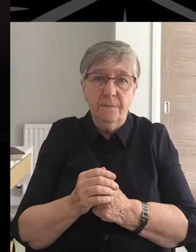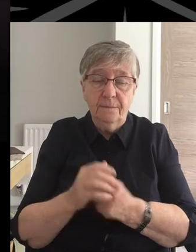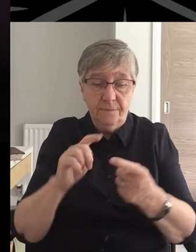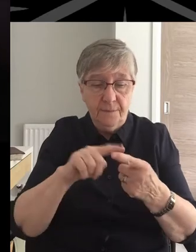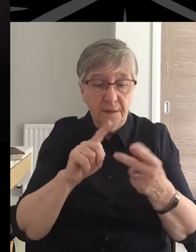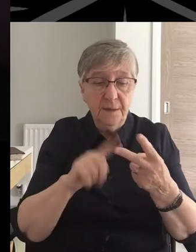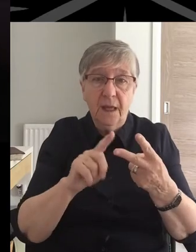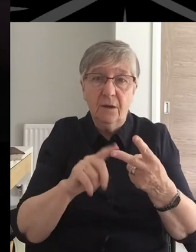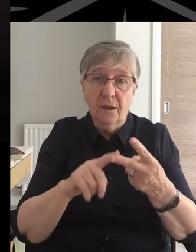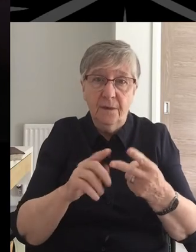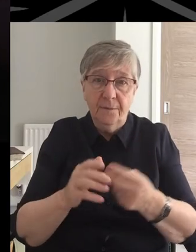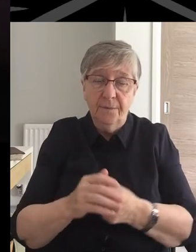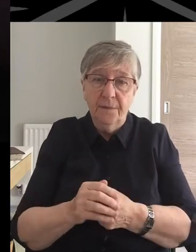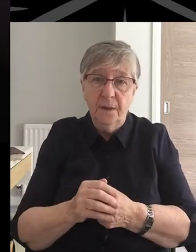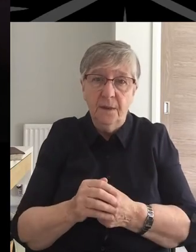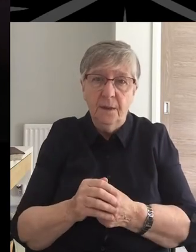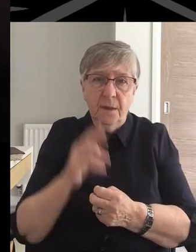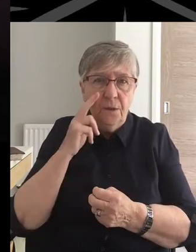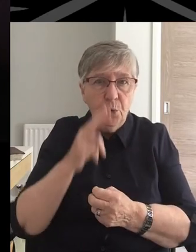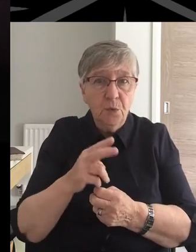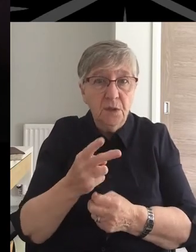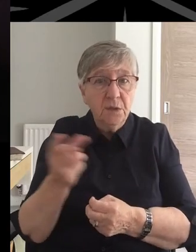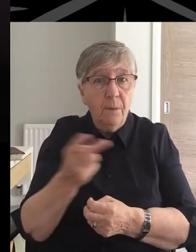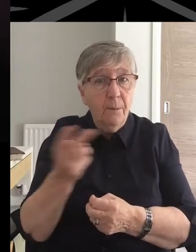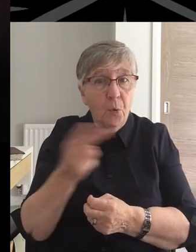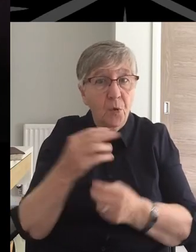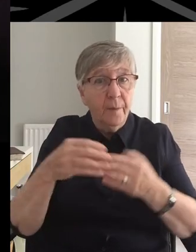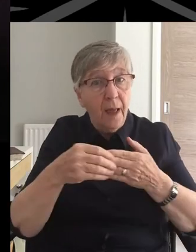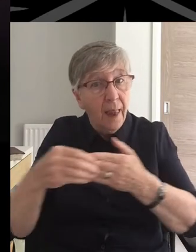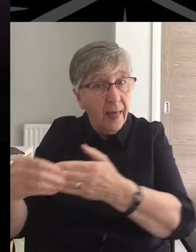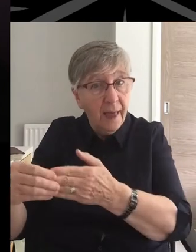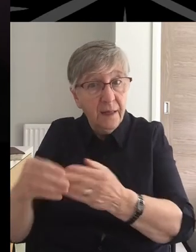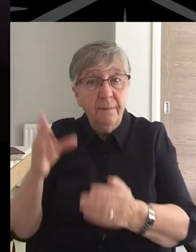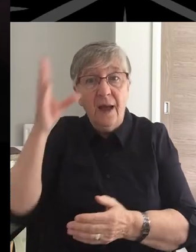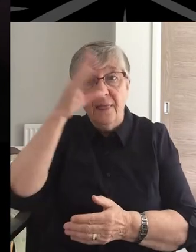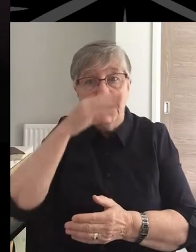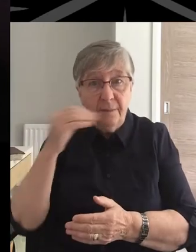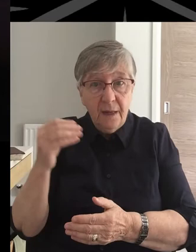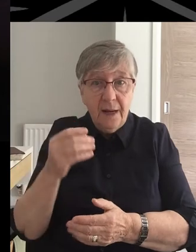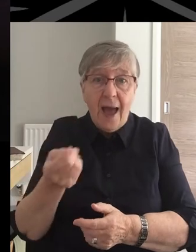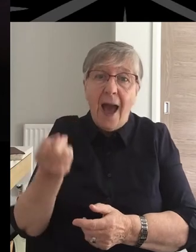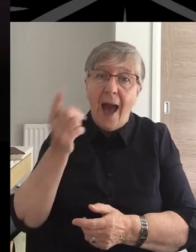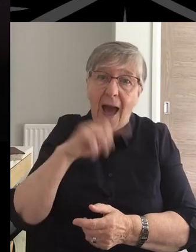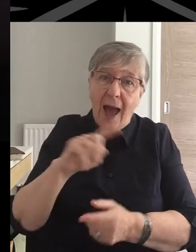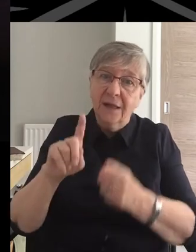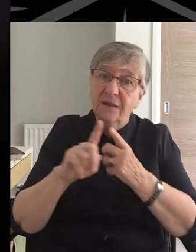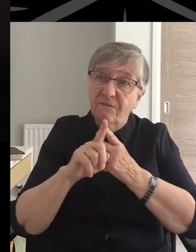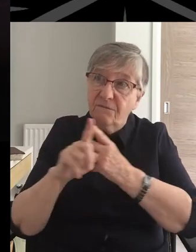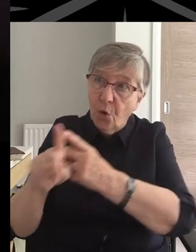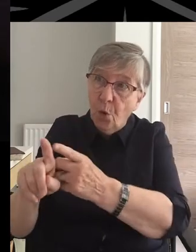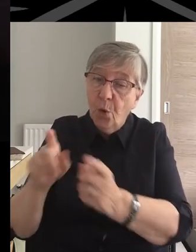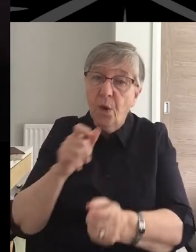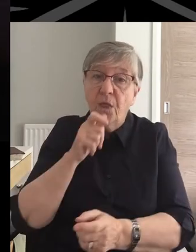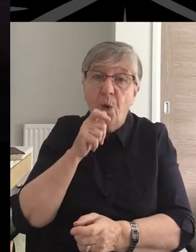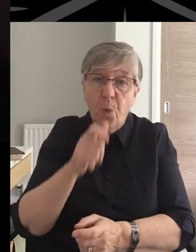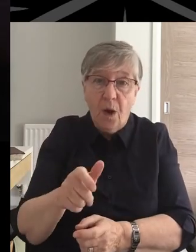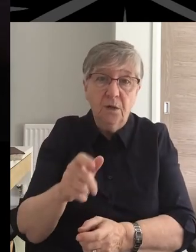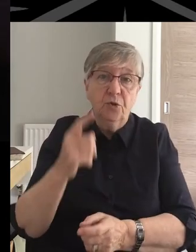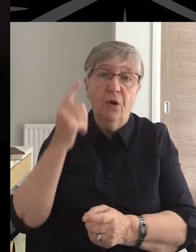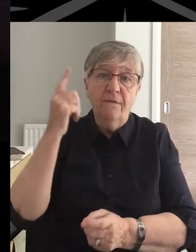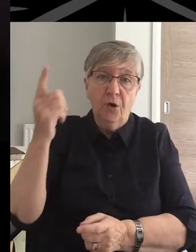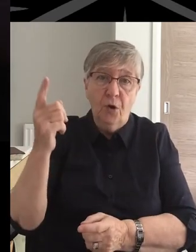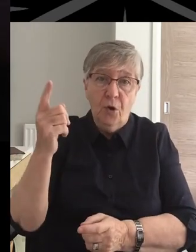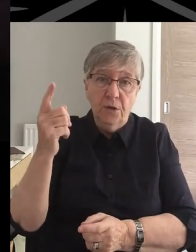Secondly, notice that it's both being led by the Spirit of God and following the Word of God that are part